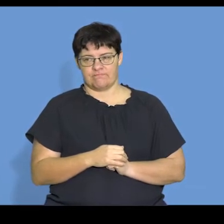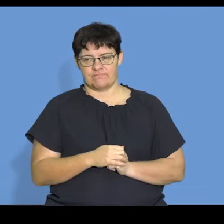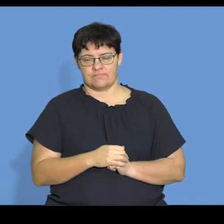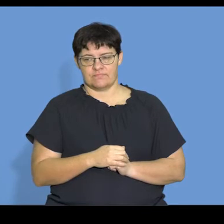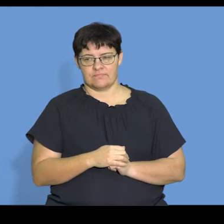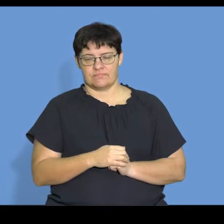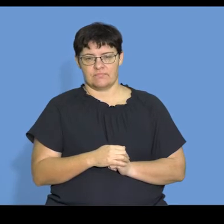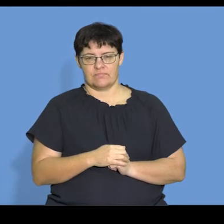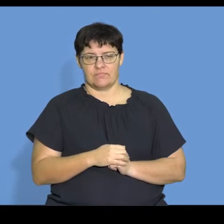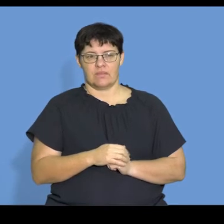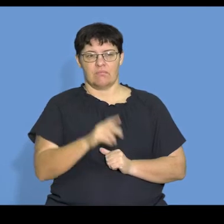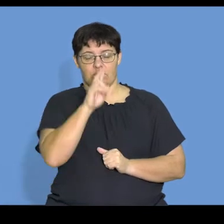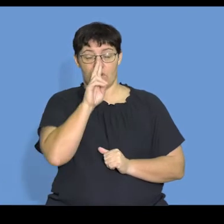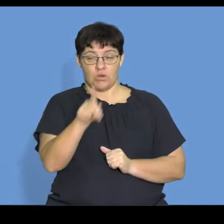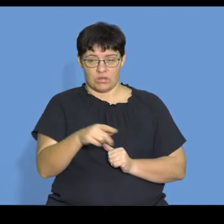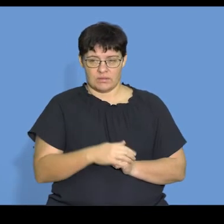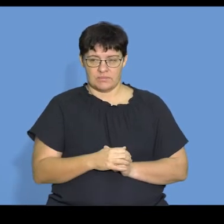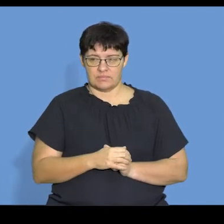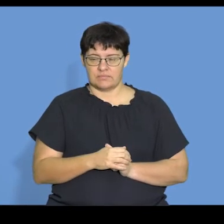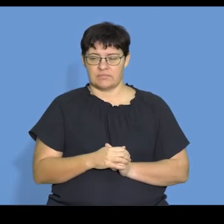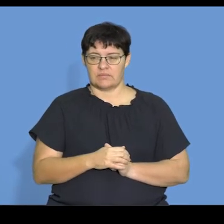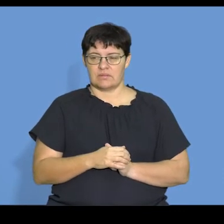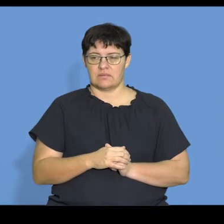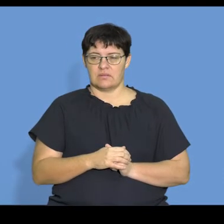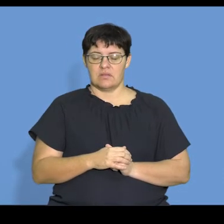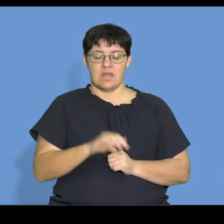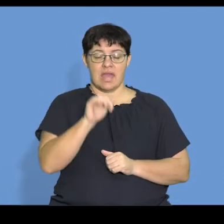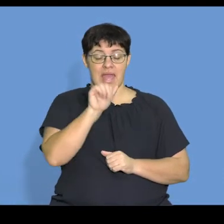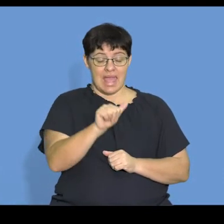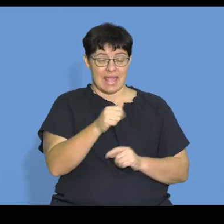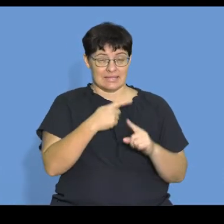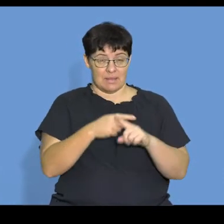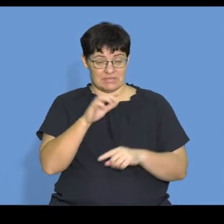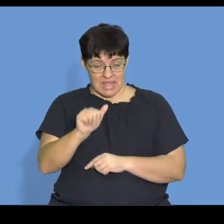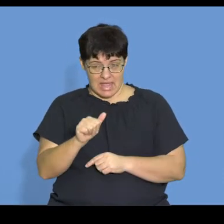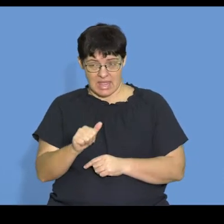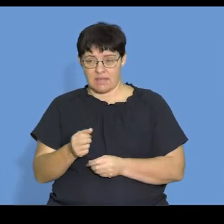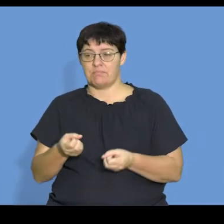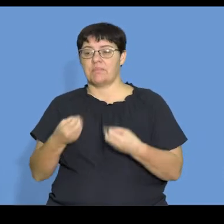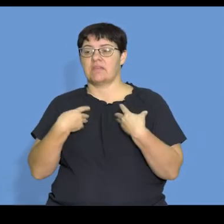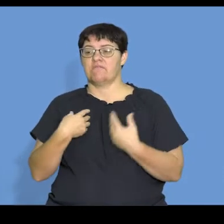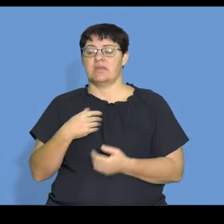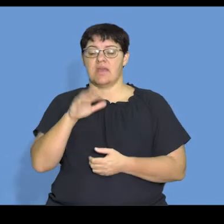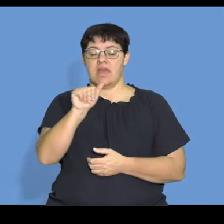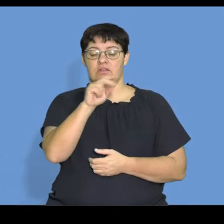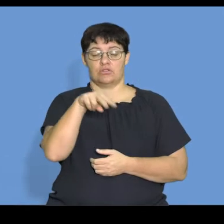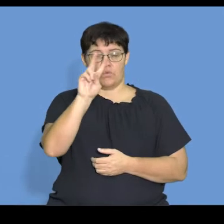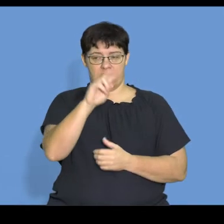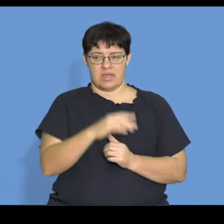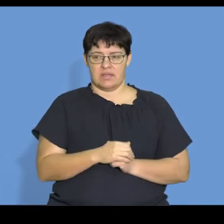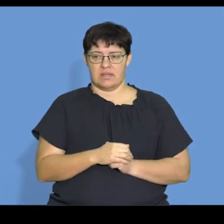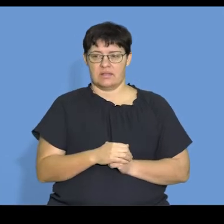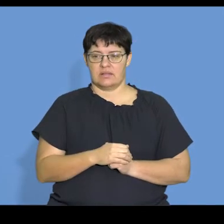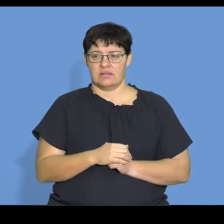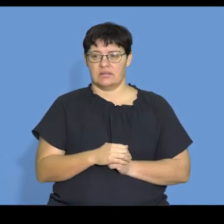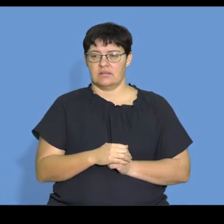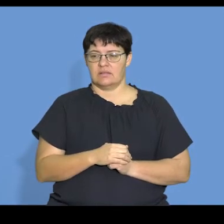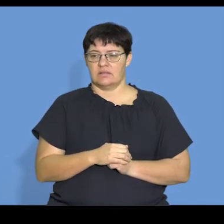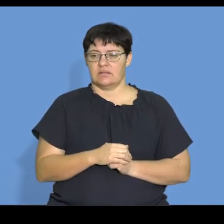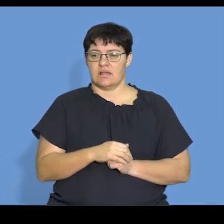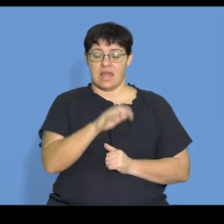look at this one here quickly. A multiplied by a will also give me a squared. A multiplied